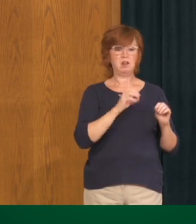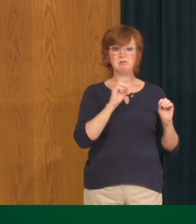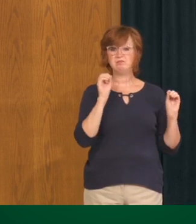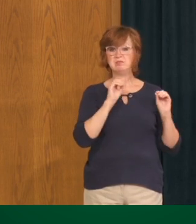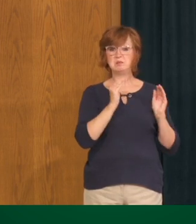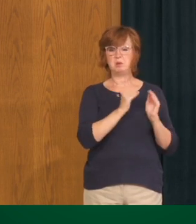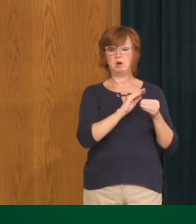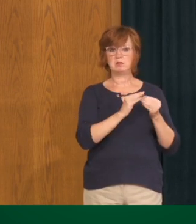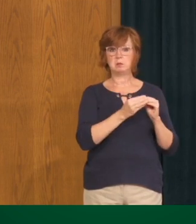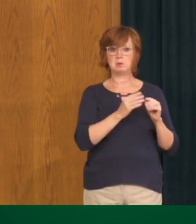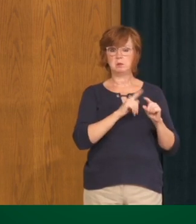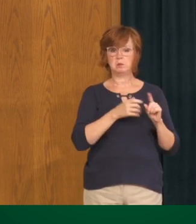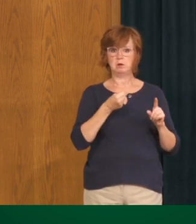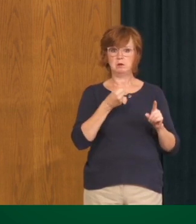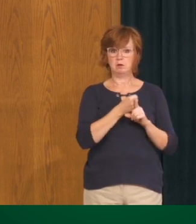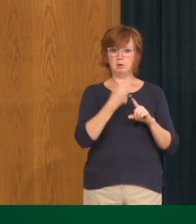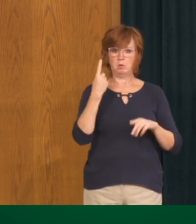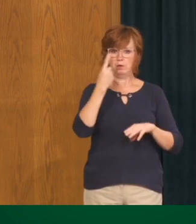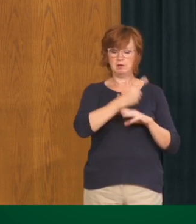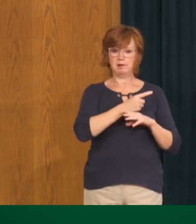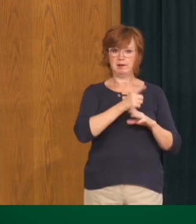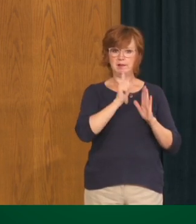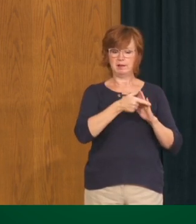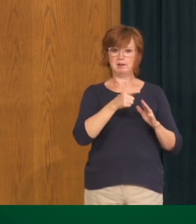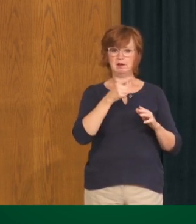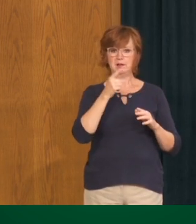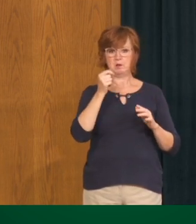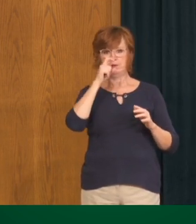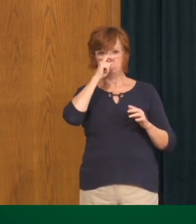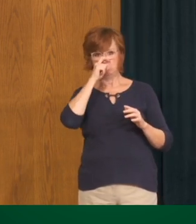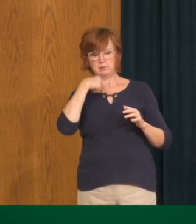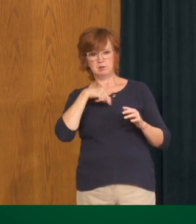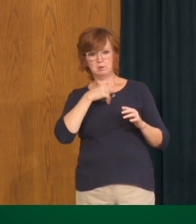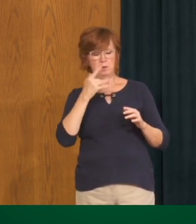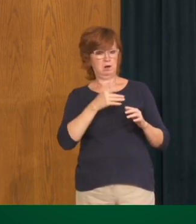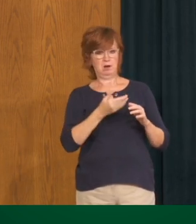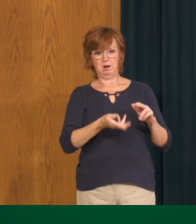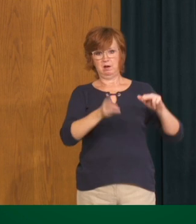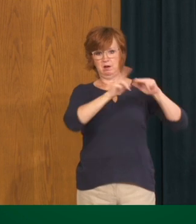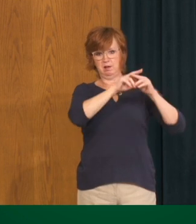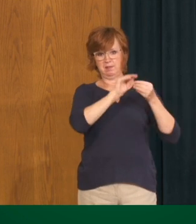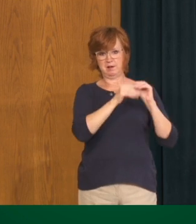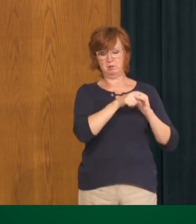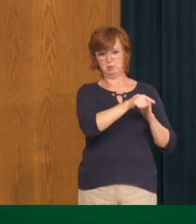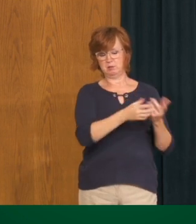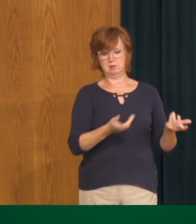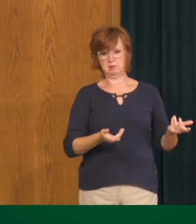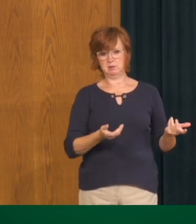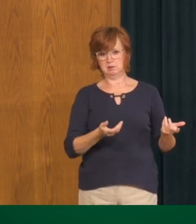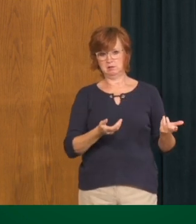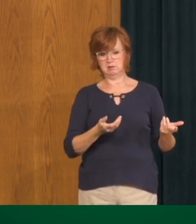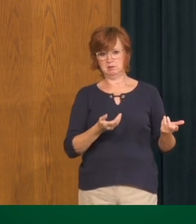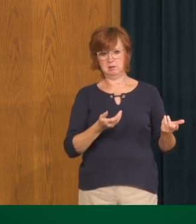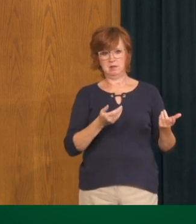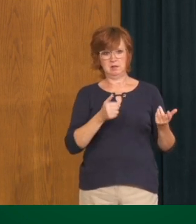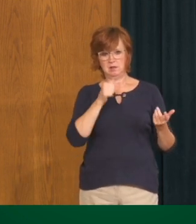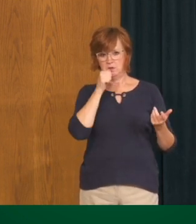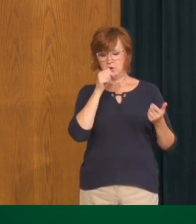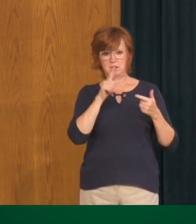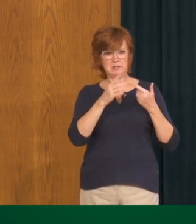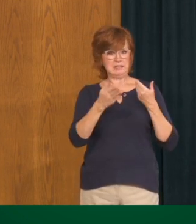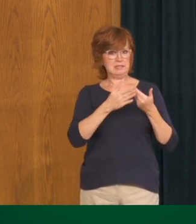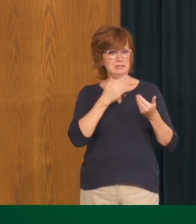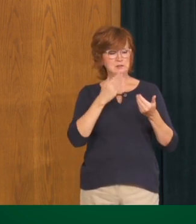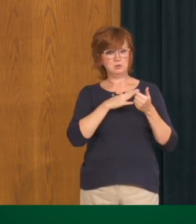very systematic way. But I think we have to be cautious of not be over-reliant on these initiatives. I think